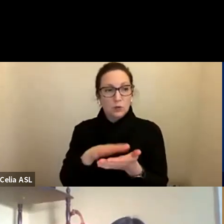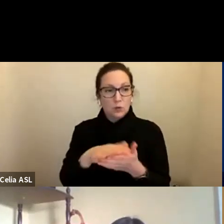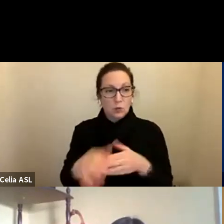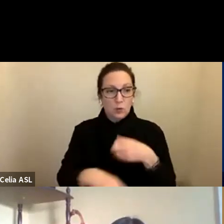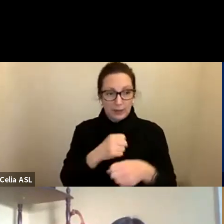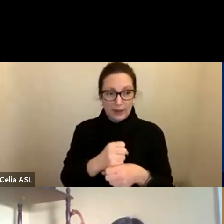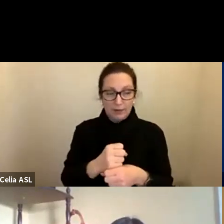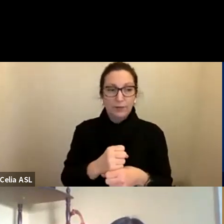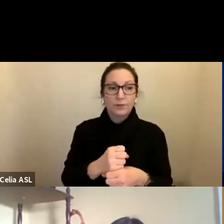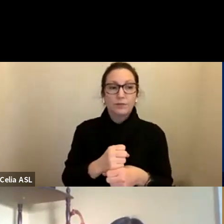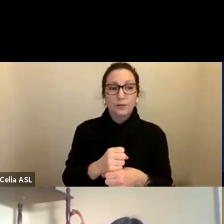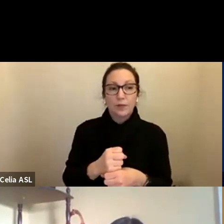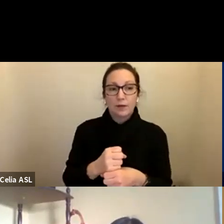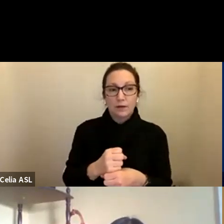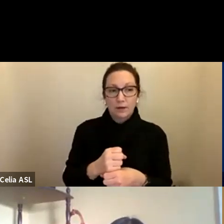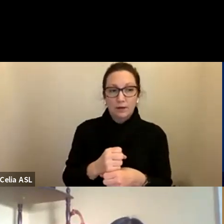upcoming school year